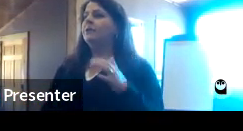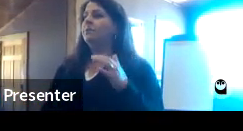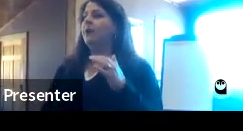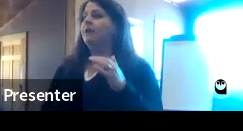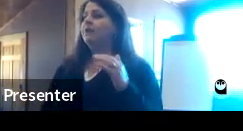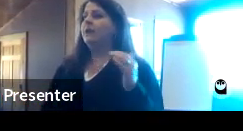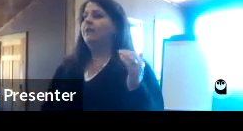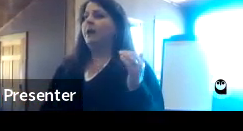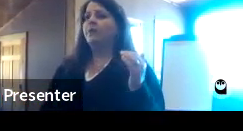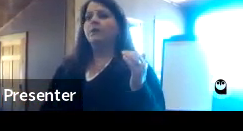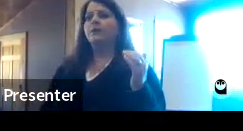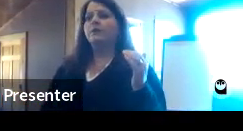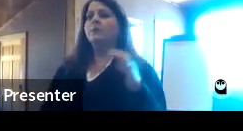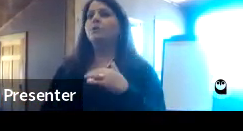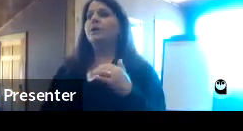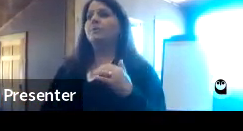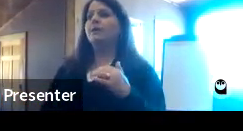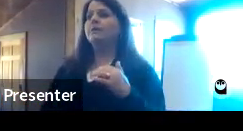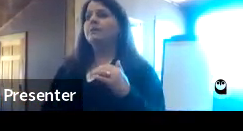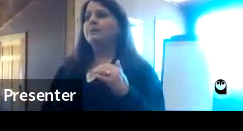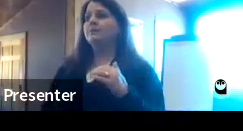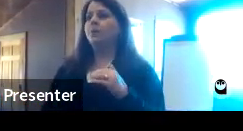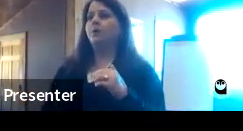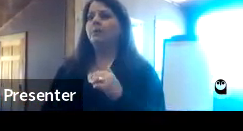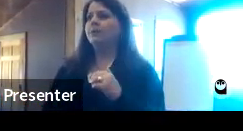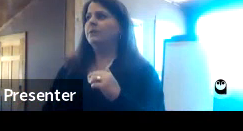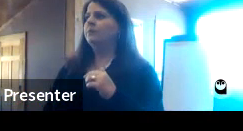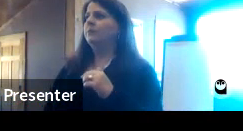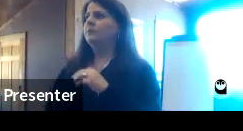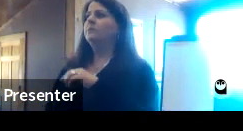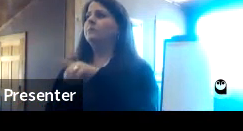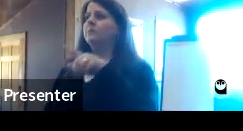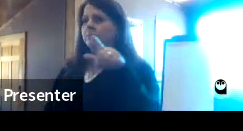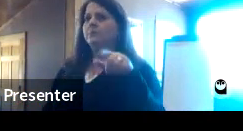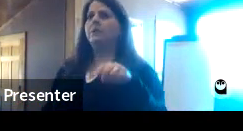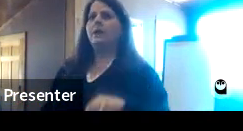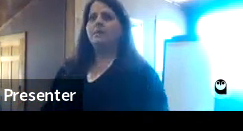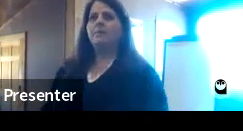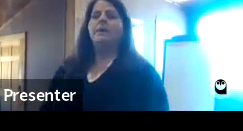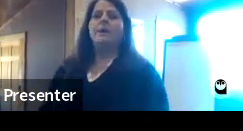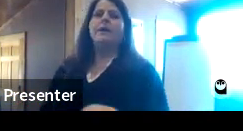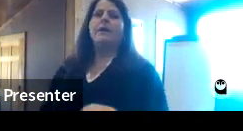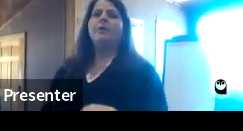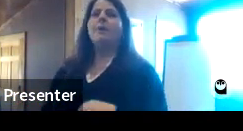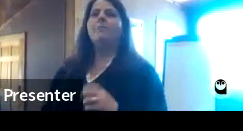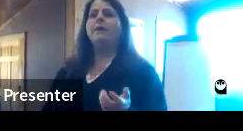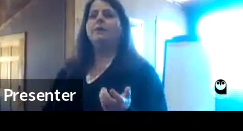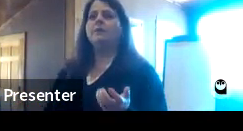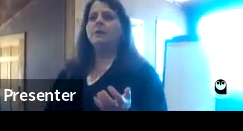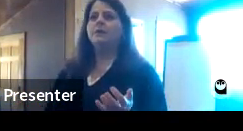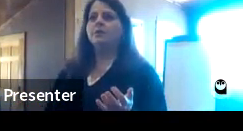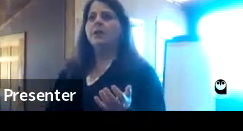have service providers of other community-based programs? Okay, what